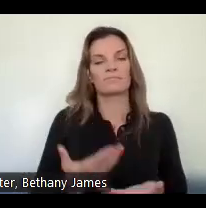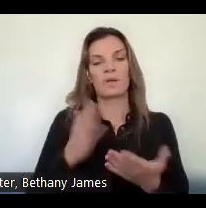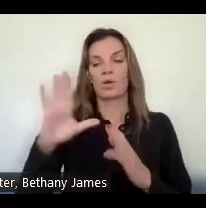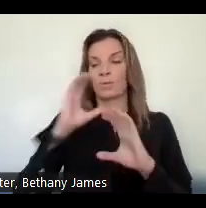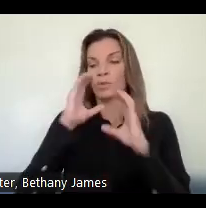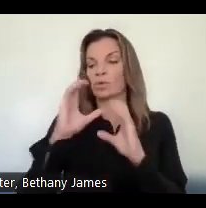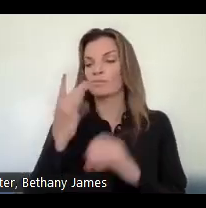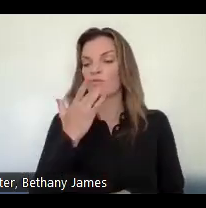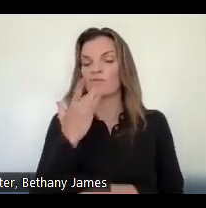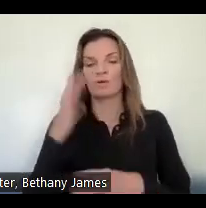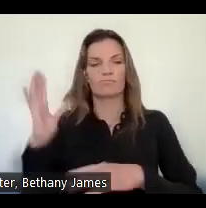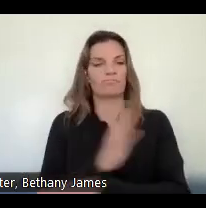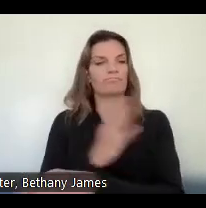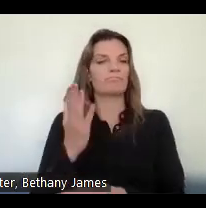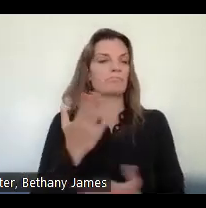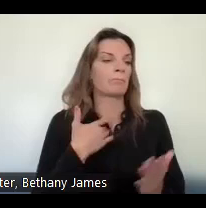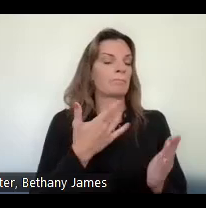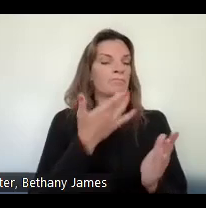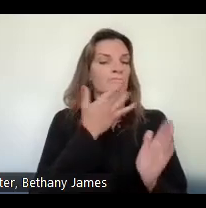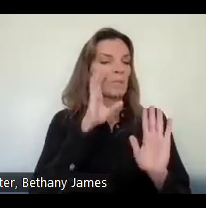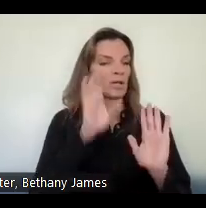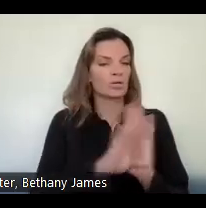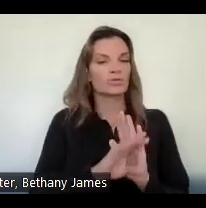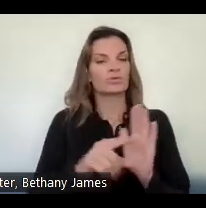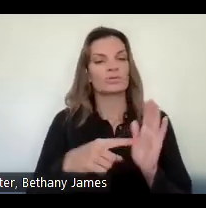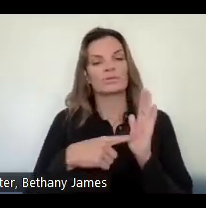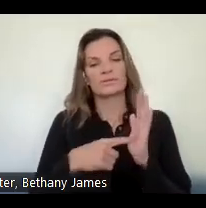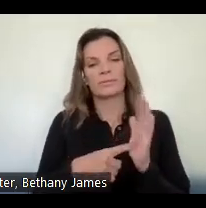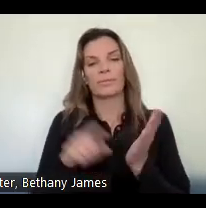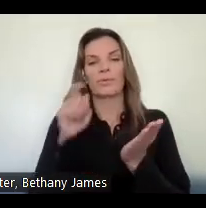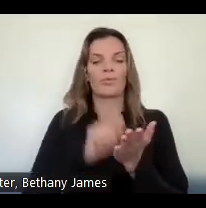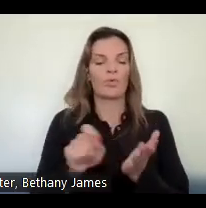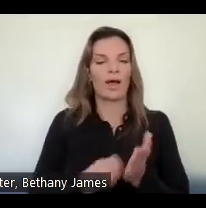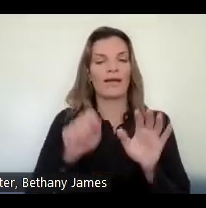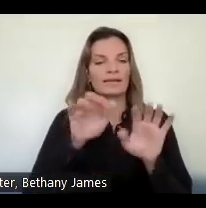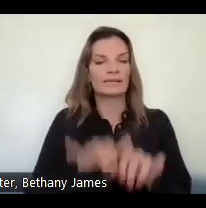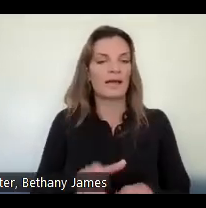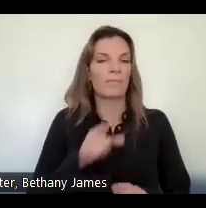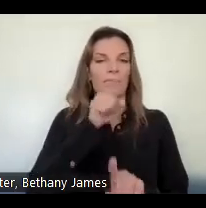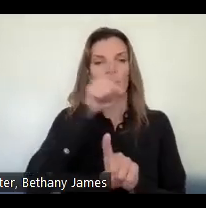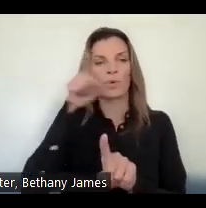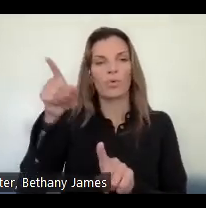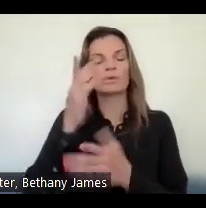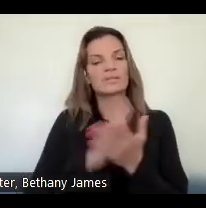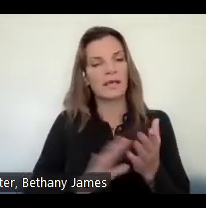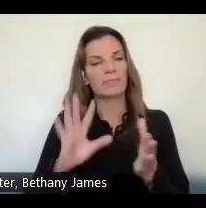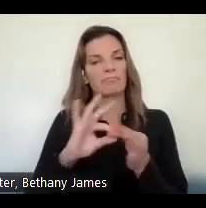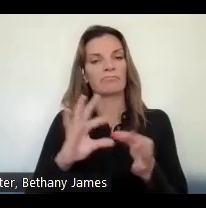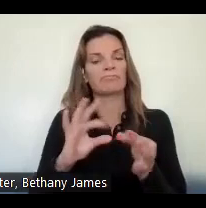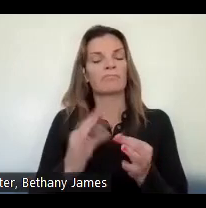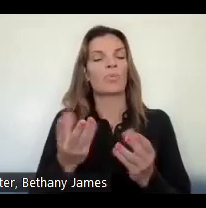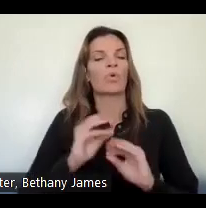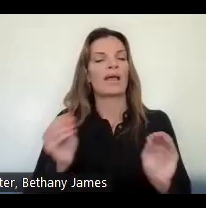an individual uses picture symbols, they write, they type, they point, or use partial speech, or maybe nonverbal communication